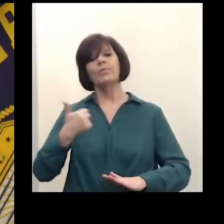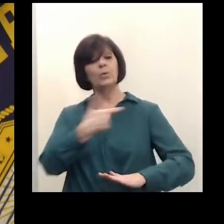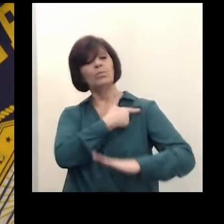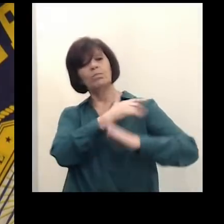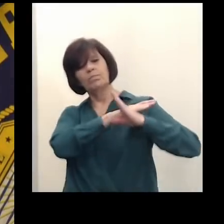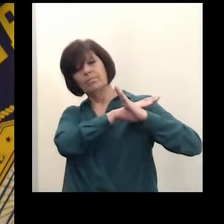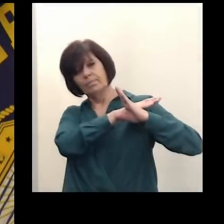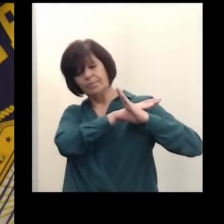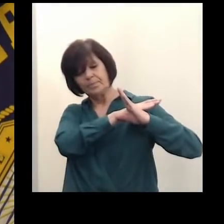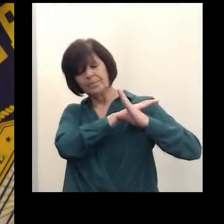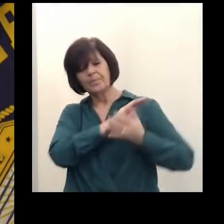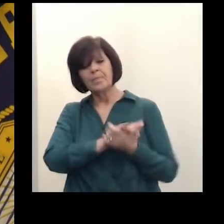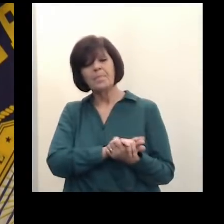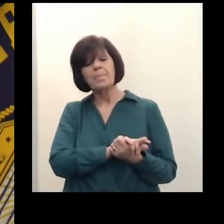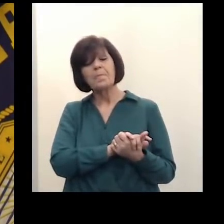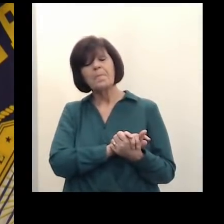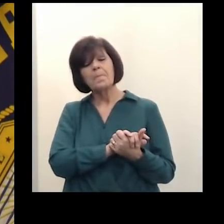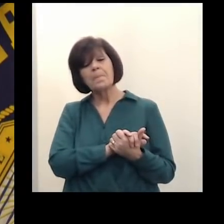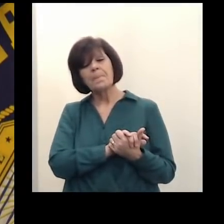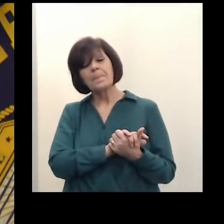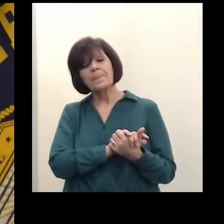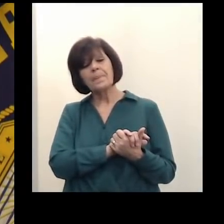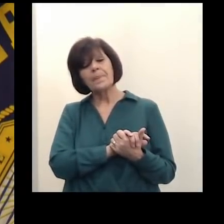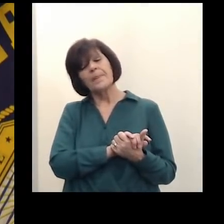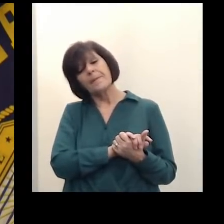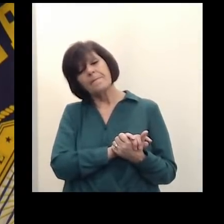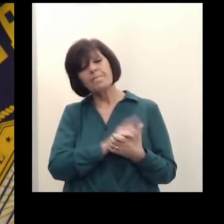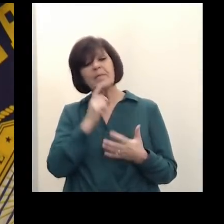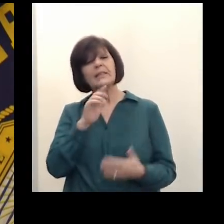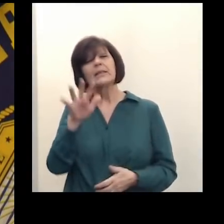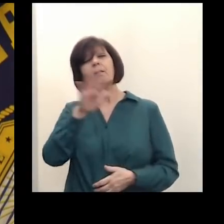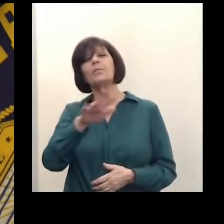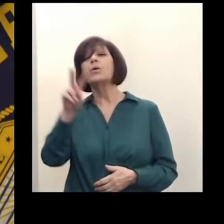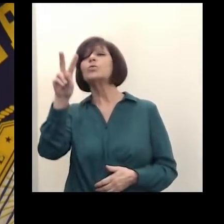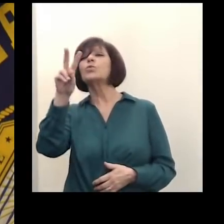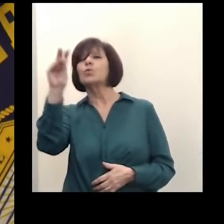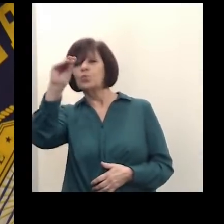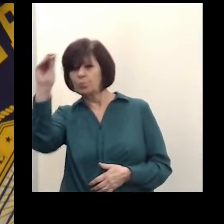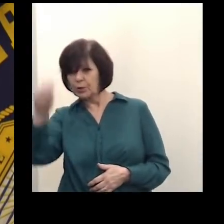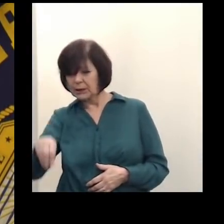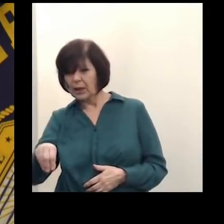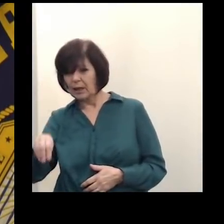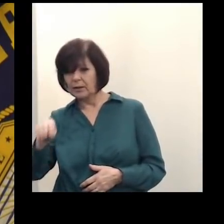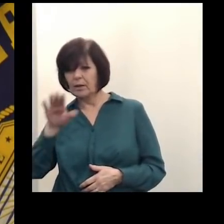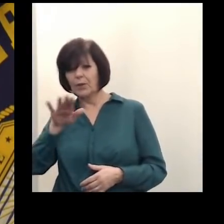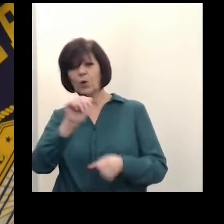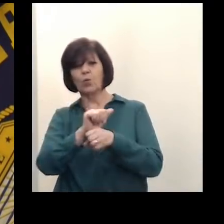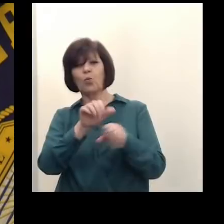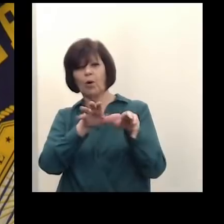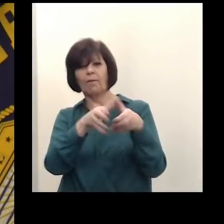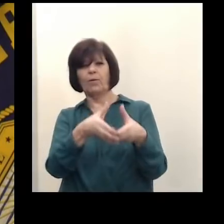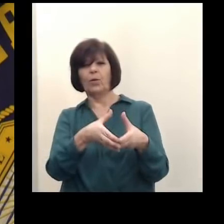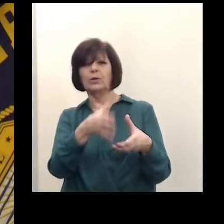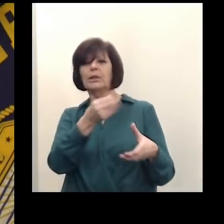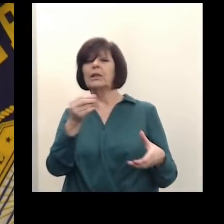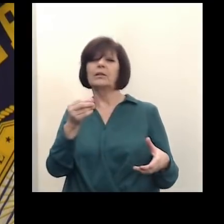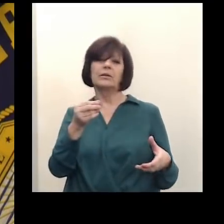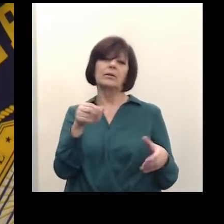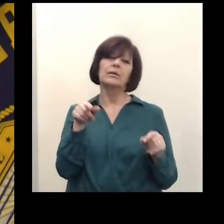workers. It amounts to about 2% of the Kaleida workforce and about 2% of the Catholic Health